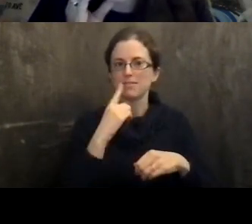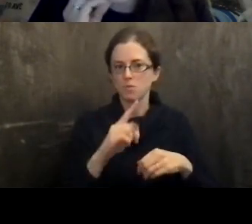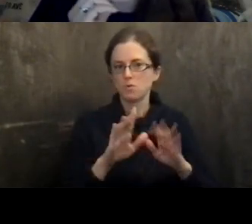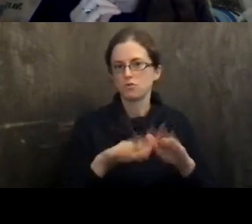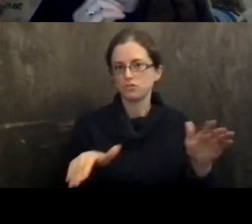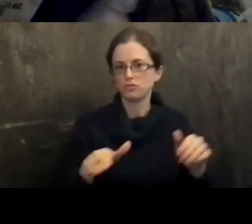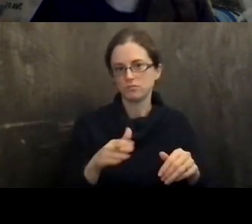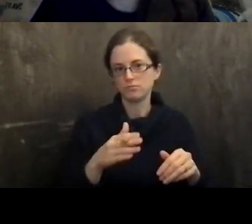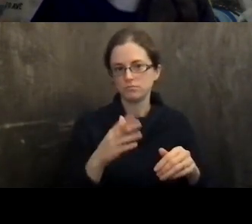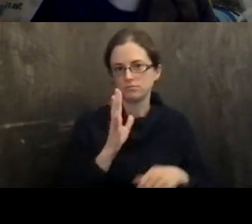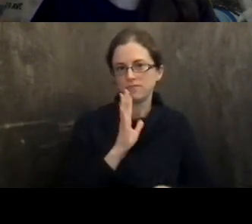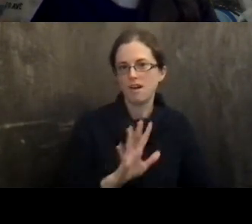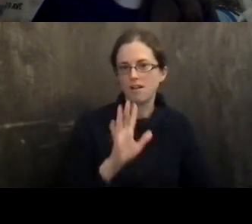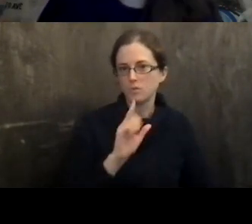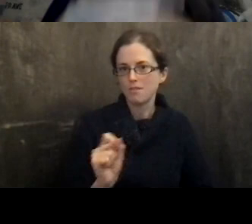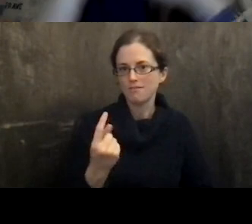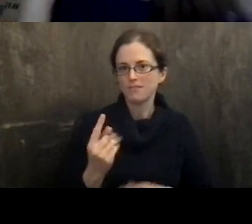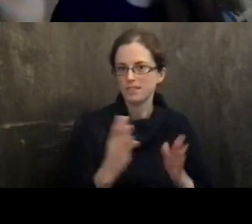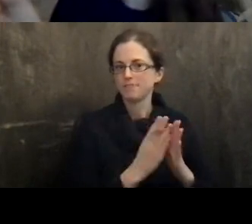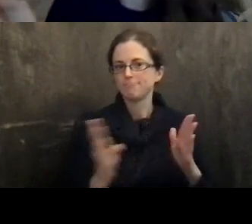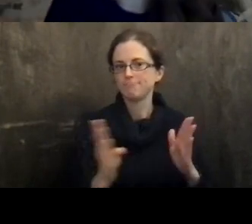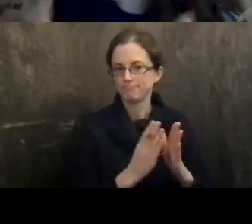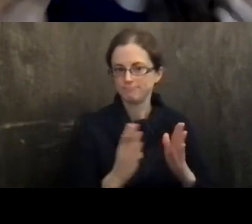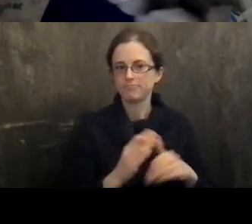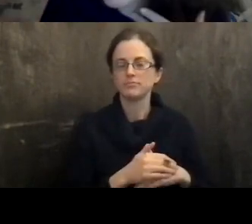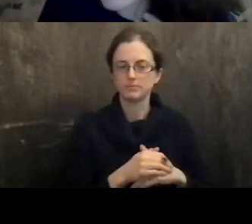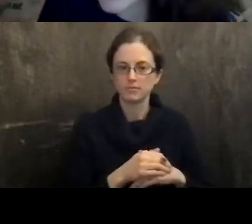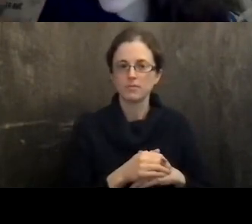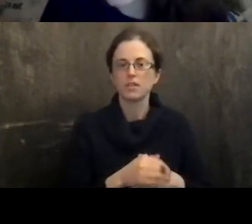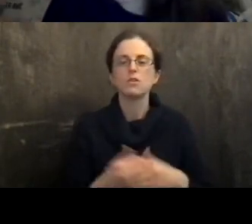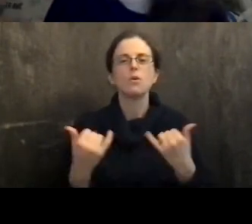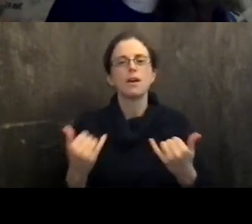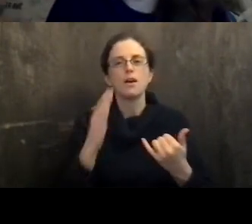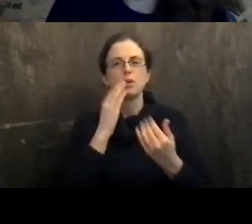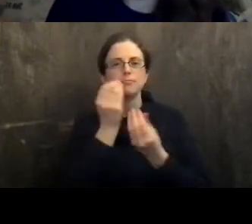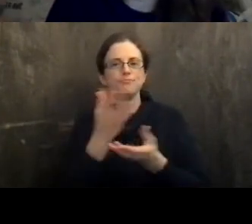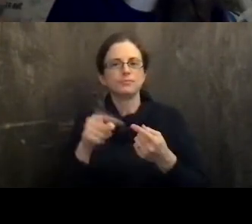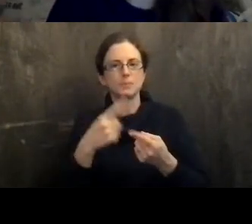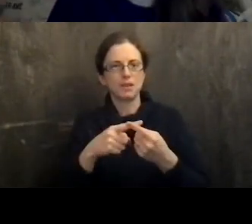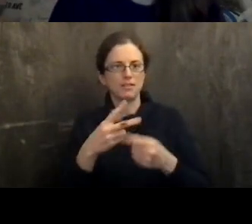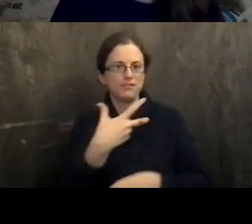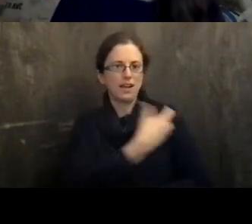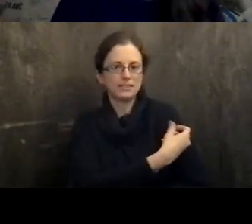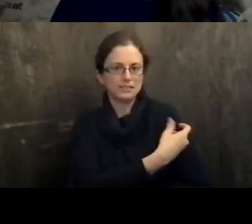month and some change. Now, let me tell you a little bit more about the vaccine in general, okay?